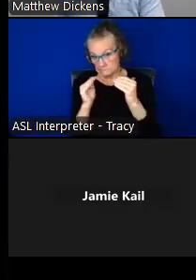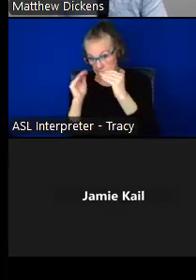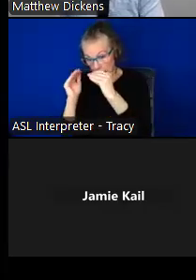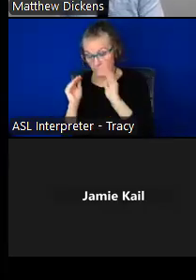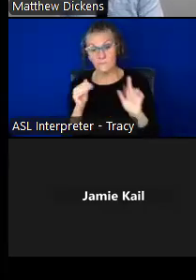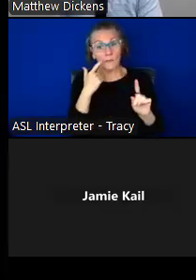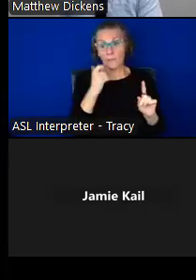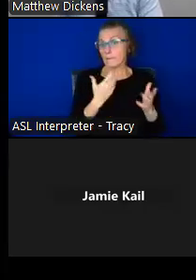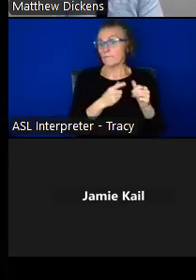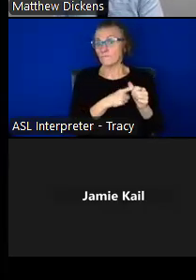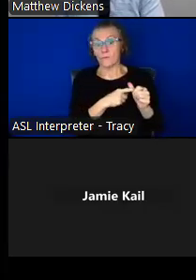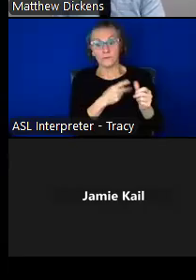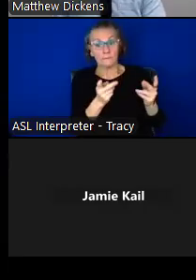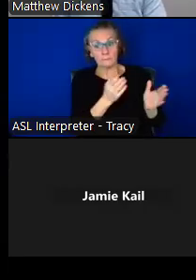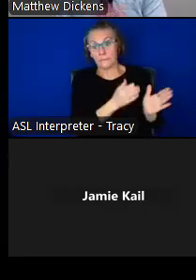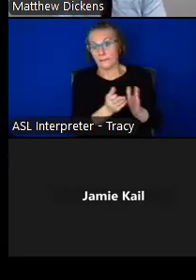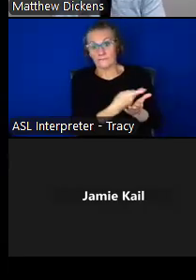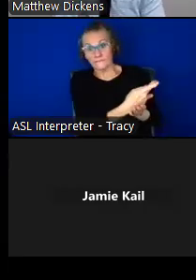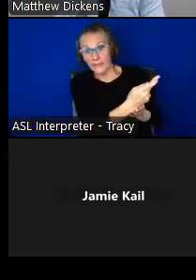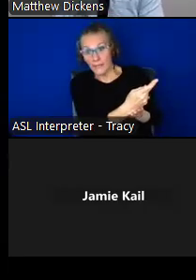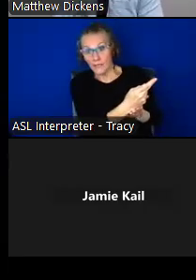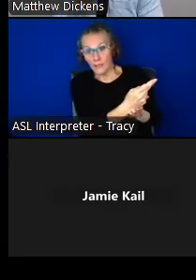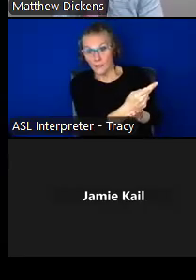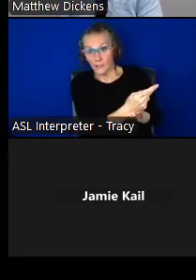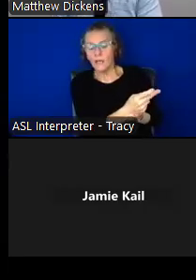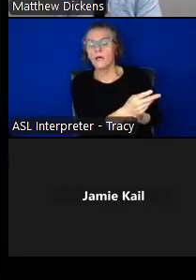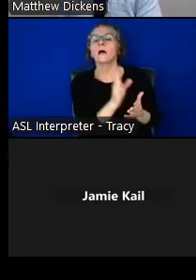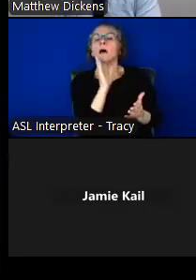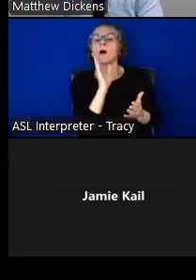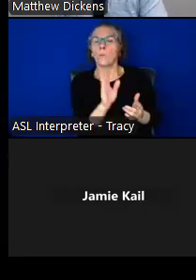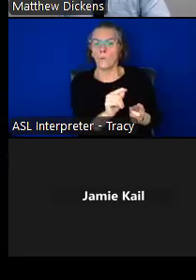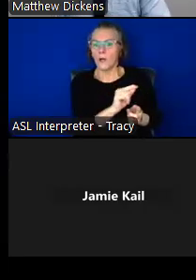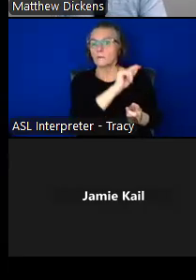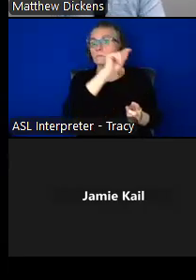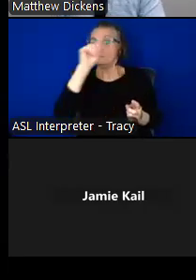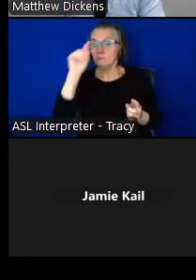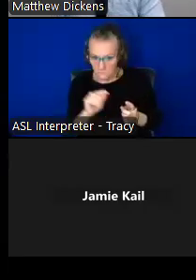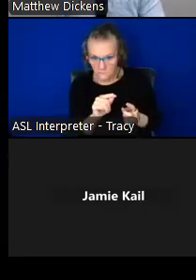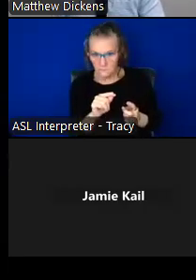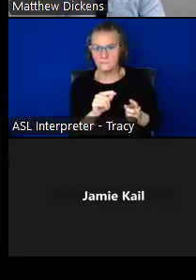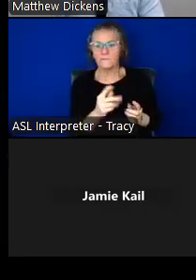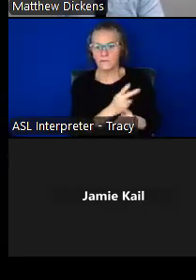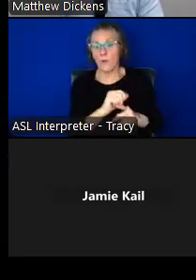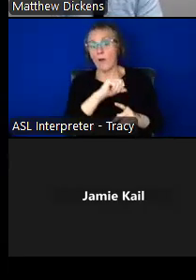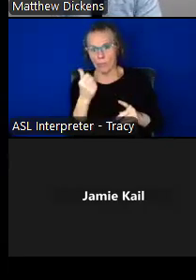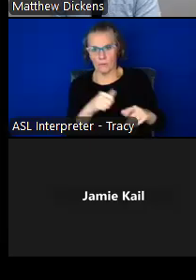our original plan doesn't work, we will circle back and form other plans.